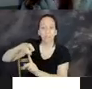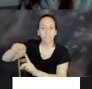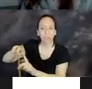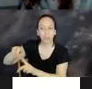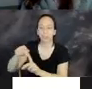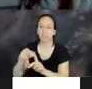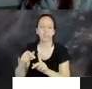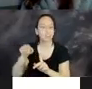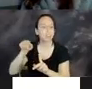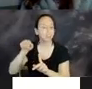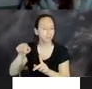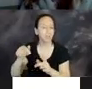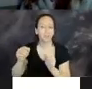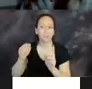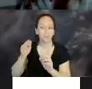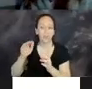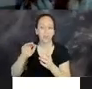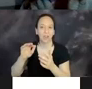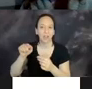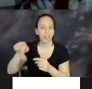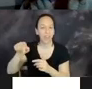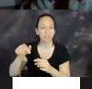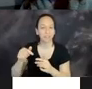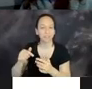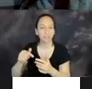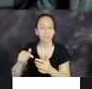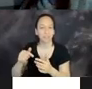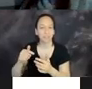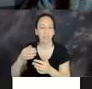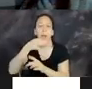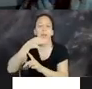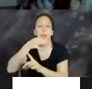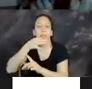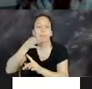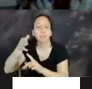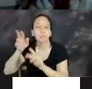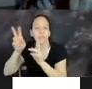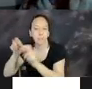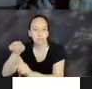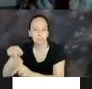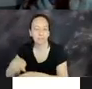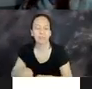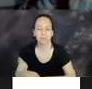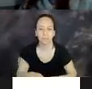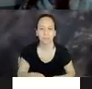future are all upcoming topics. So more to come on some of